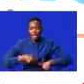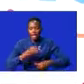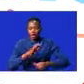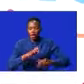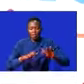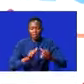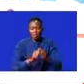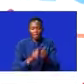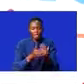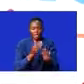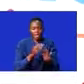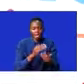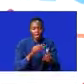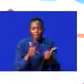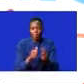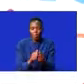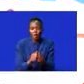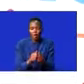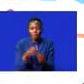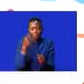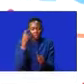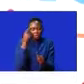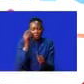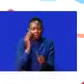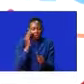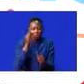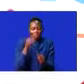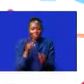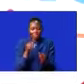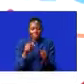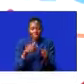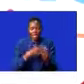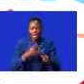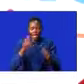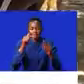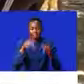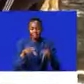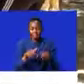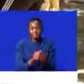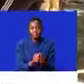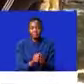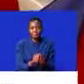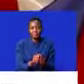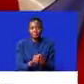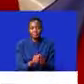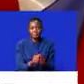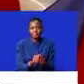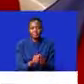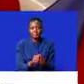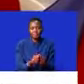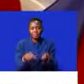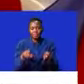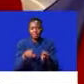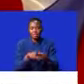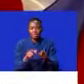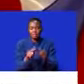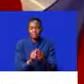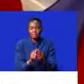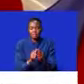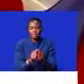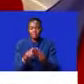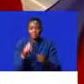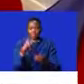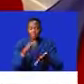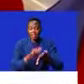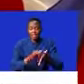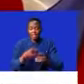is conserved for the generations today as well as the future. Migosi Mungumi Bakari mayango ni chandruok